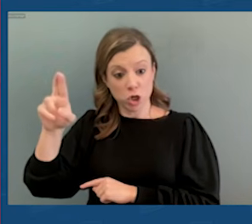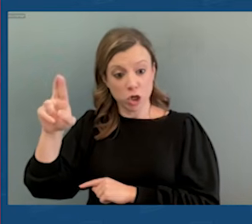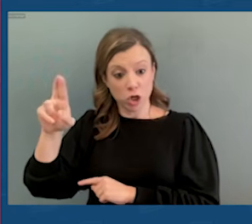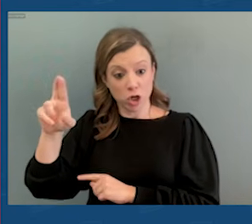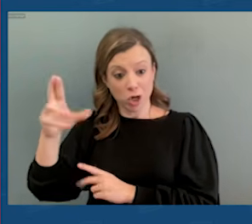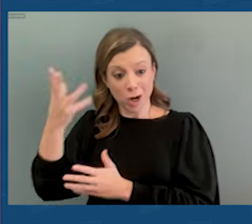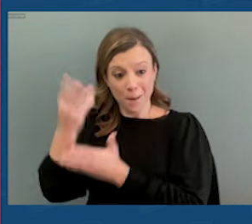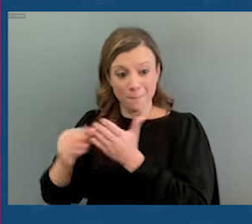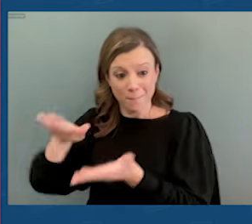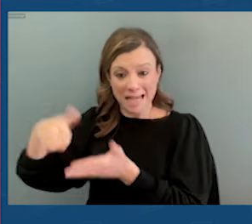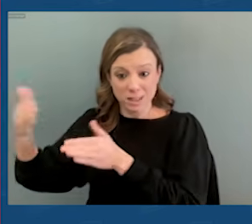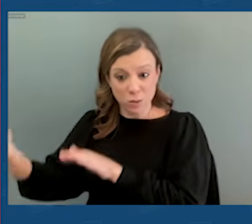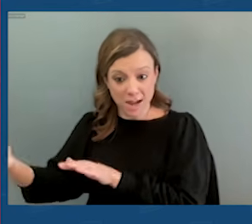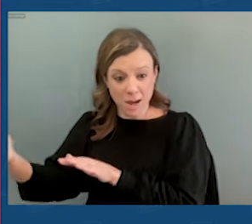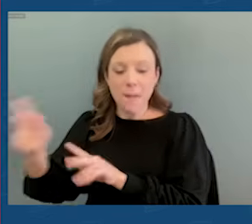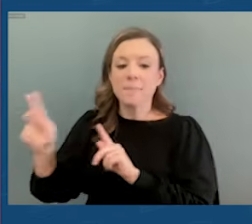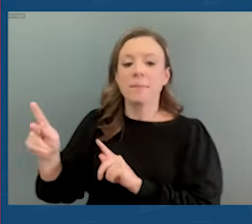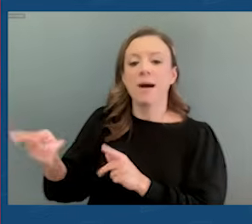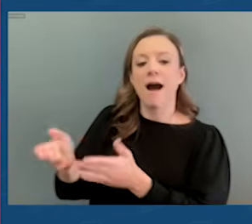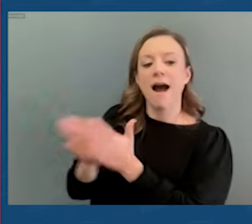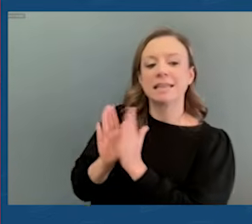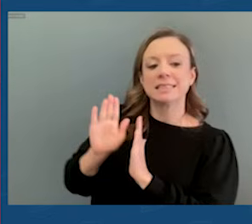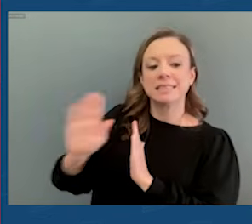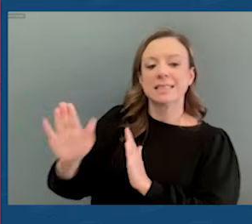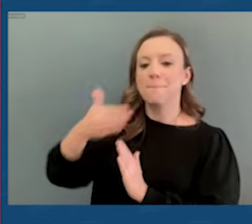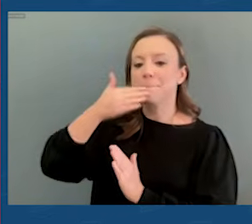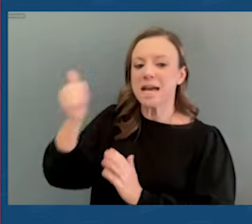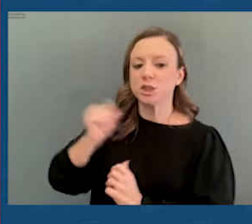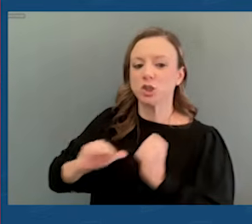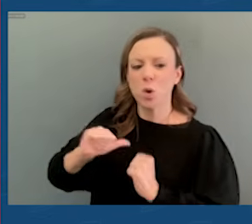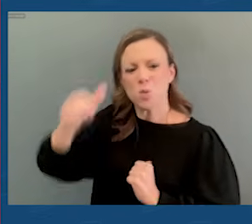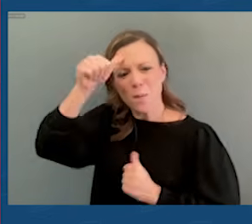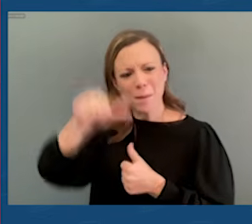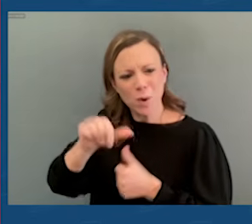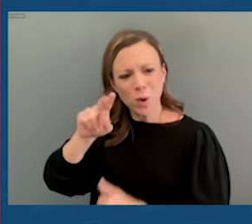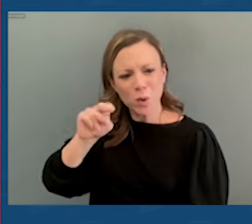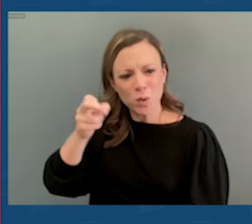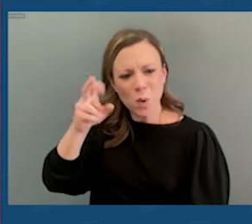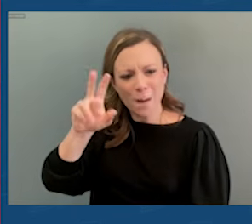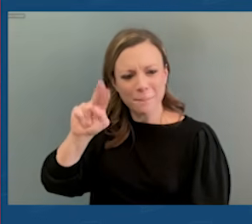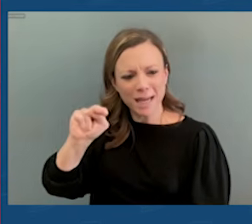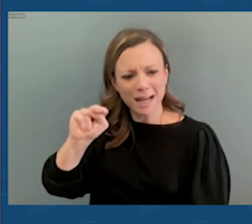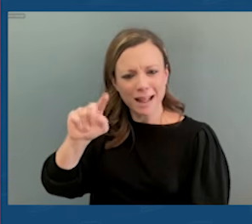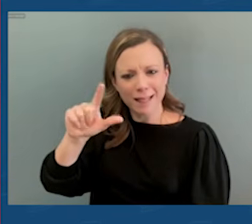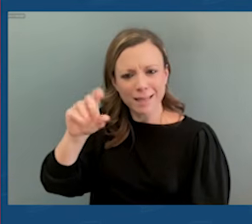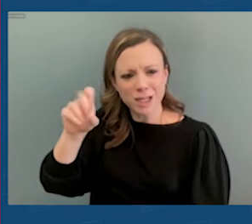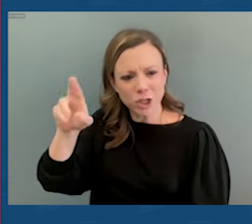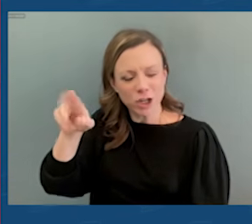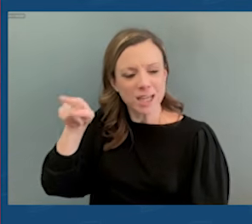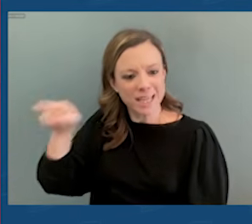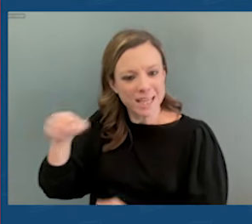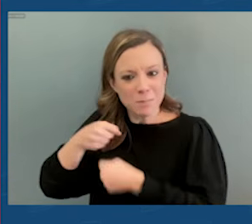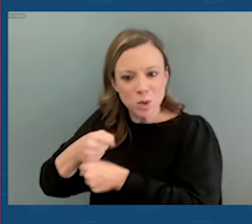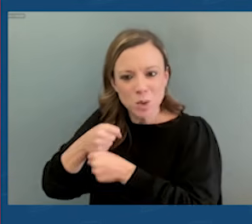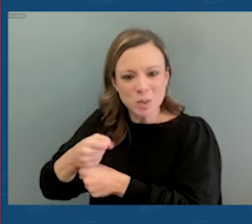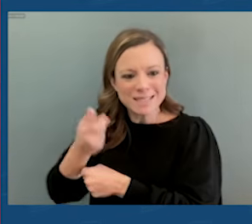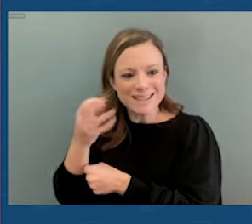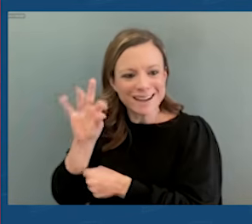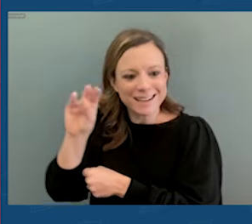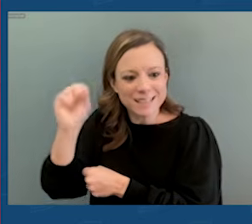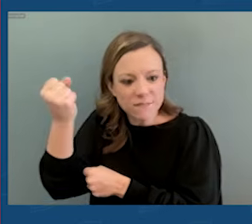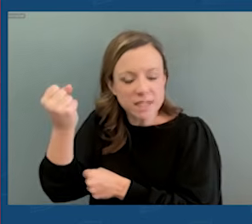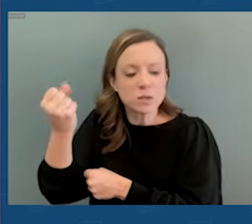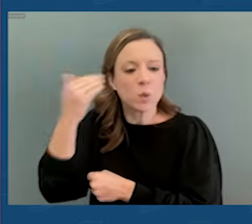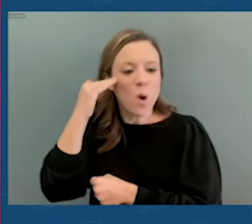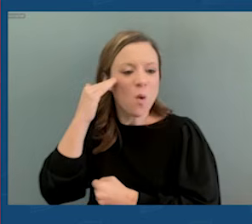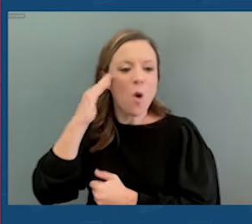best show was. And for those of us of a certain age, remember Norman Lear, he produced all those shows in the 1970s like All in the Family